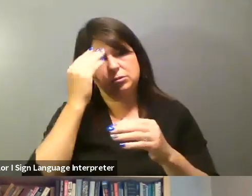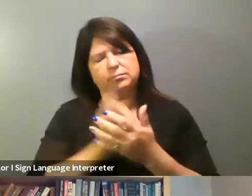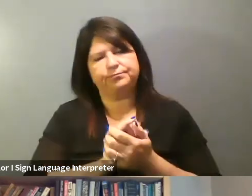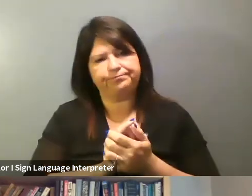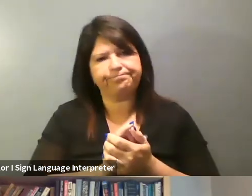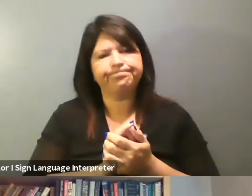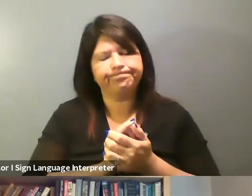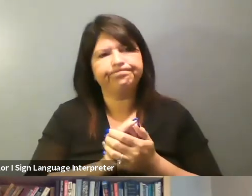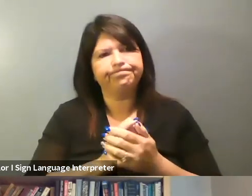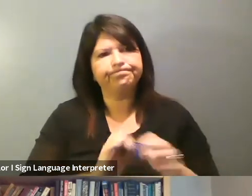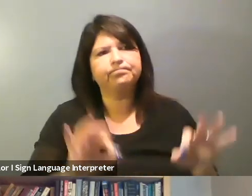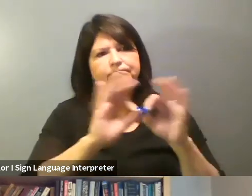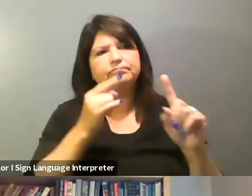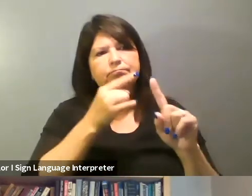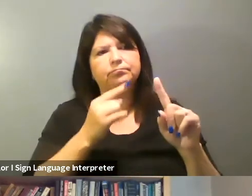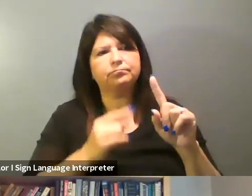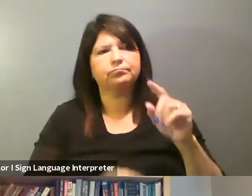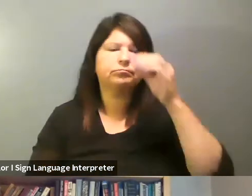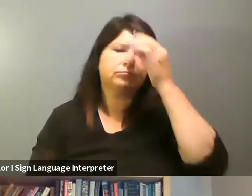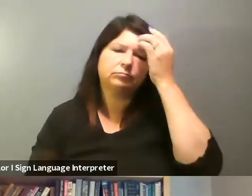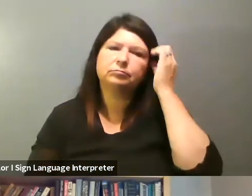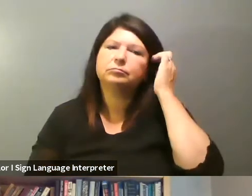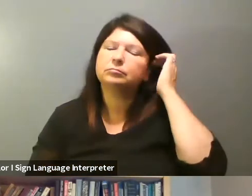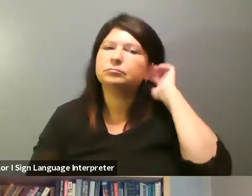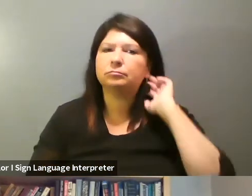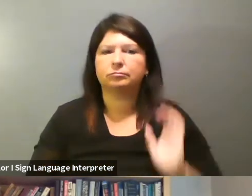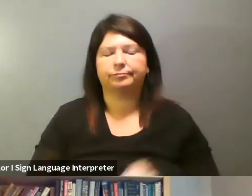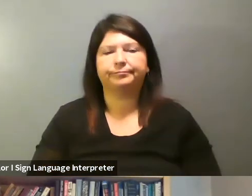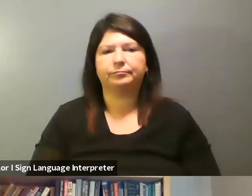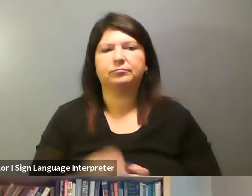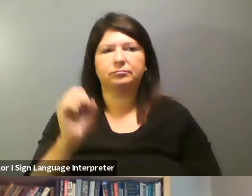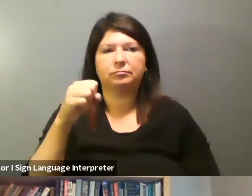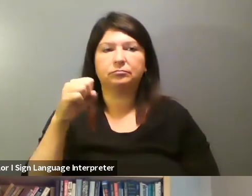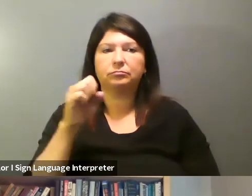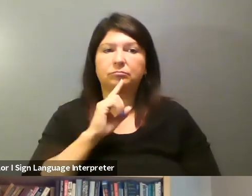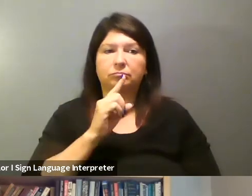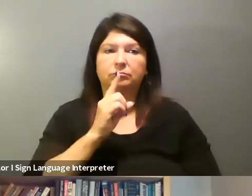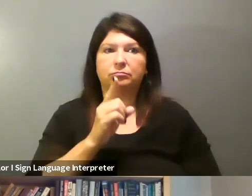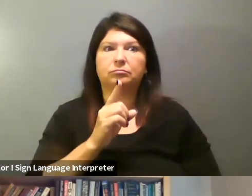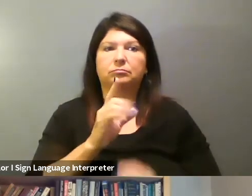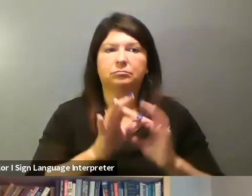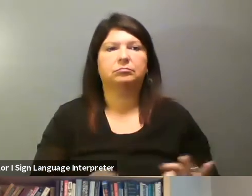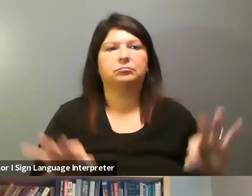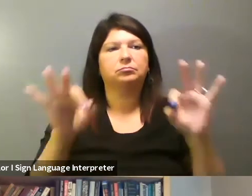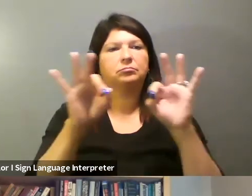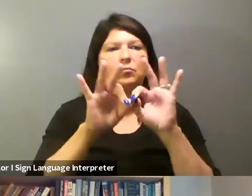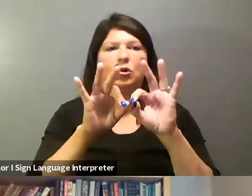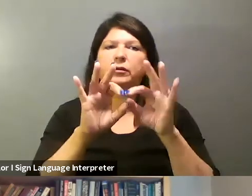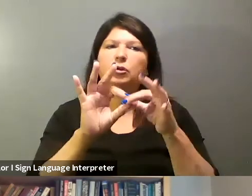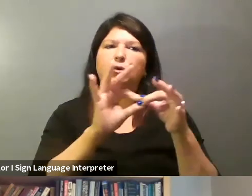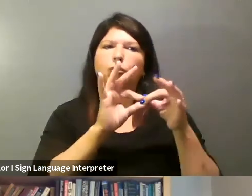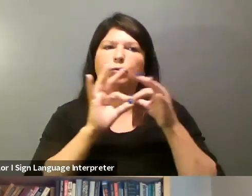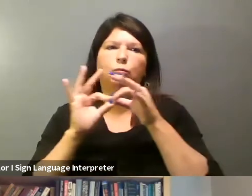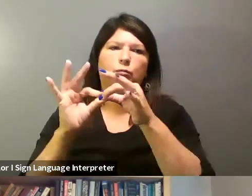important point. Yes, as I said, very, very important. Unity, it is. We're in